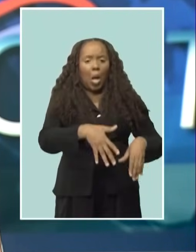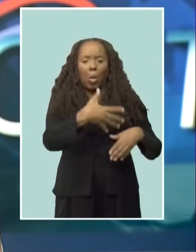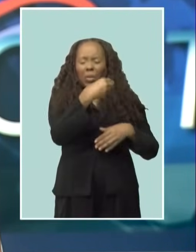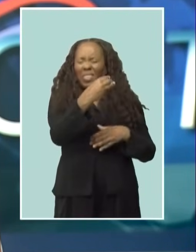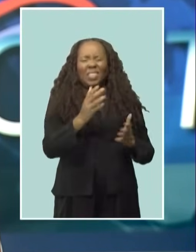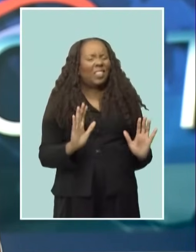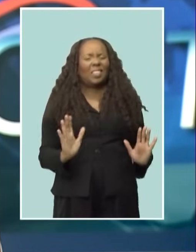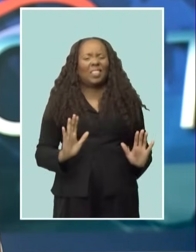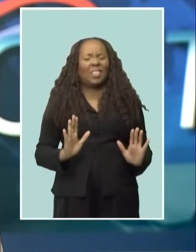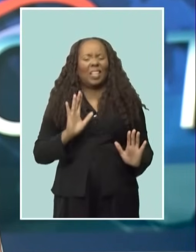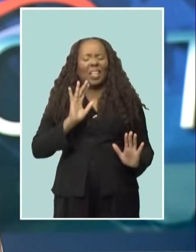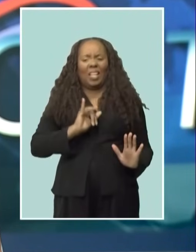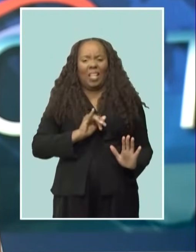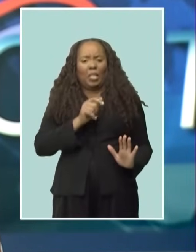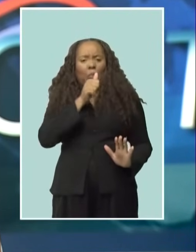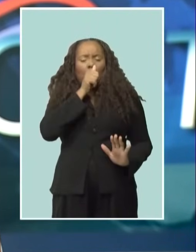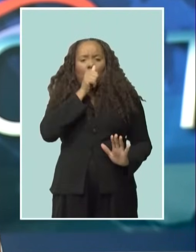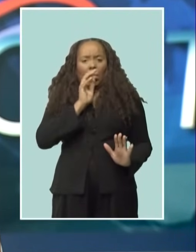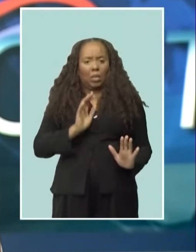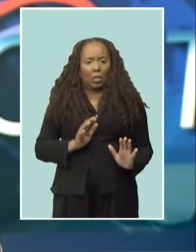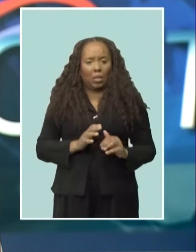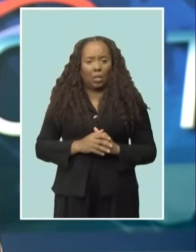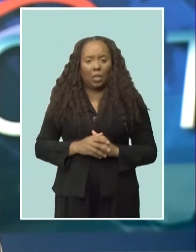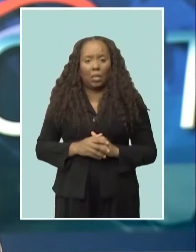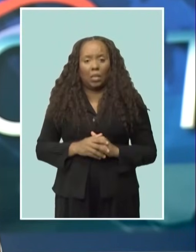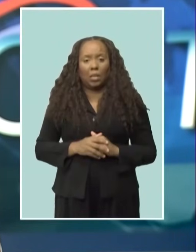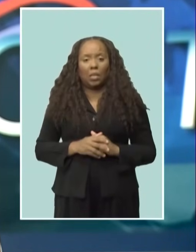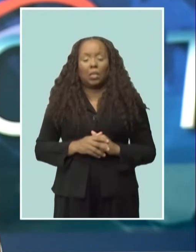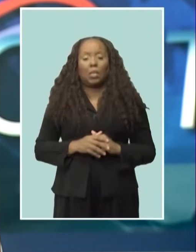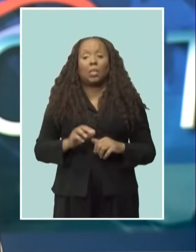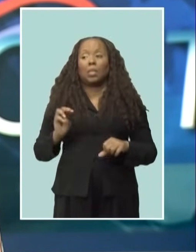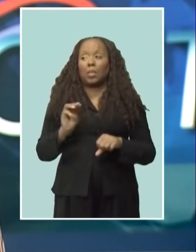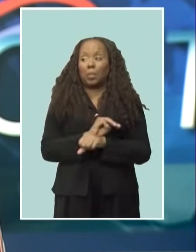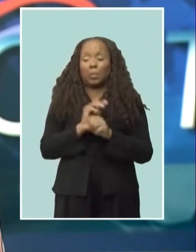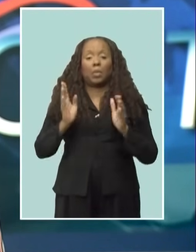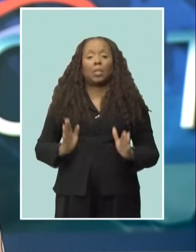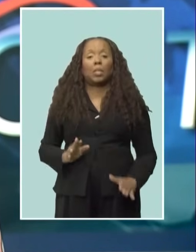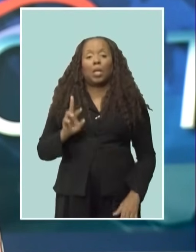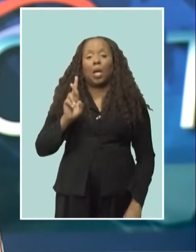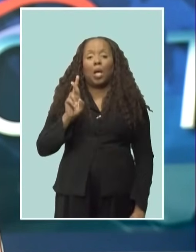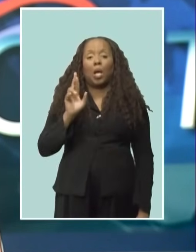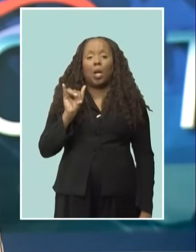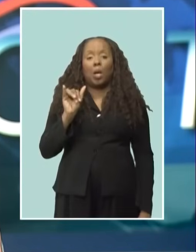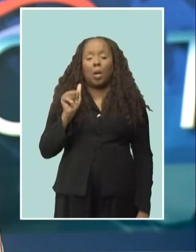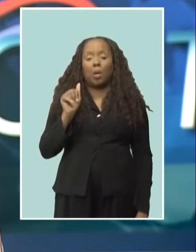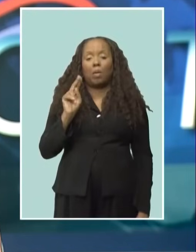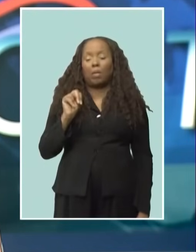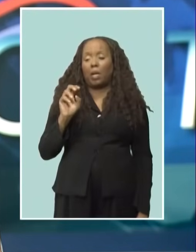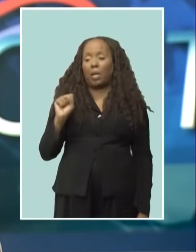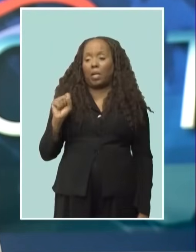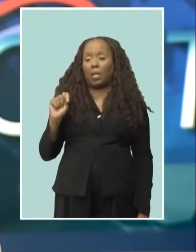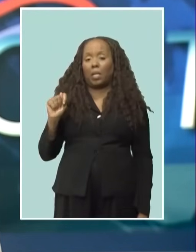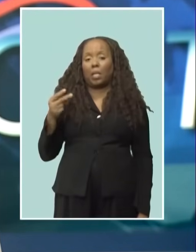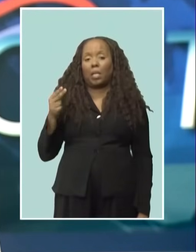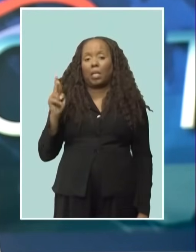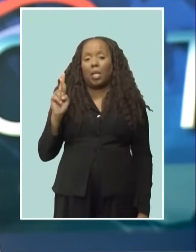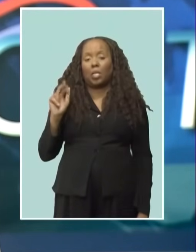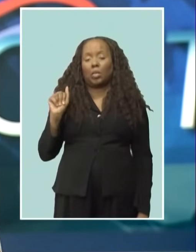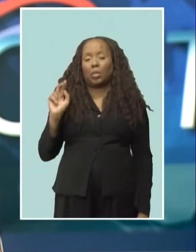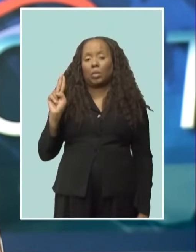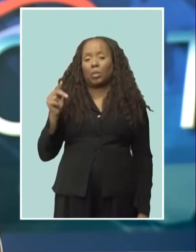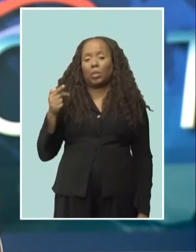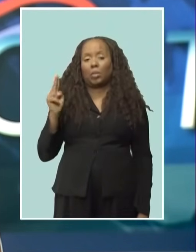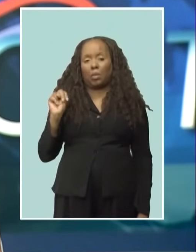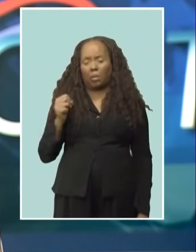Minister in the Ministry of Finance Ryan Strachan says the recent upgrade by Moody's is further evidence Barbados' fiscal position has